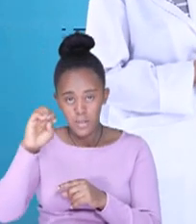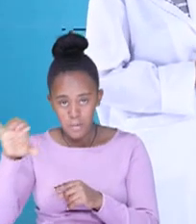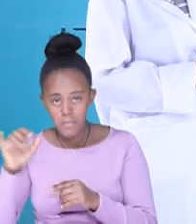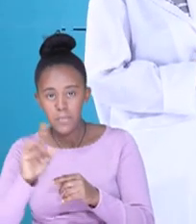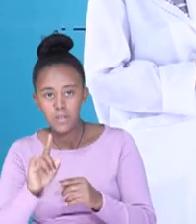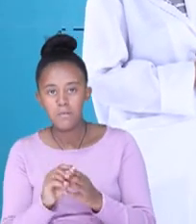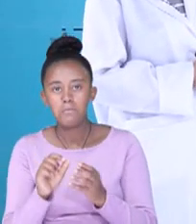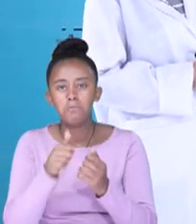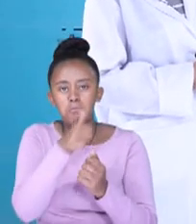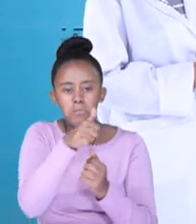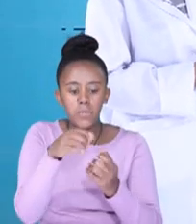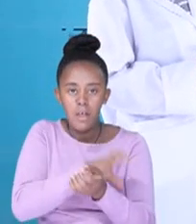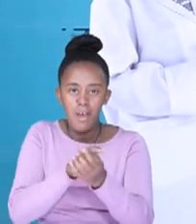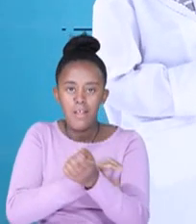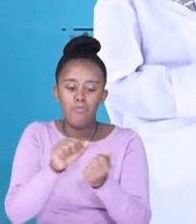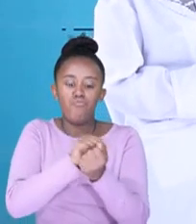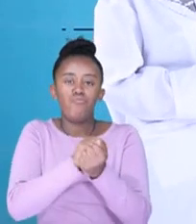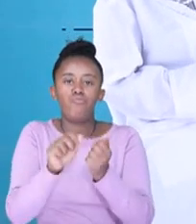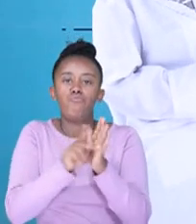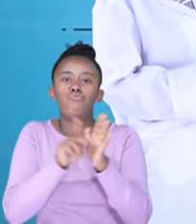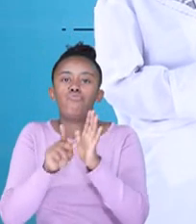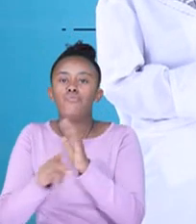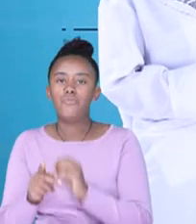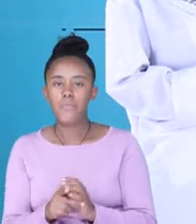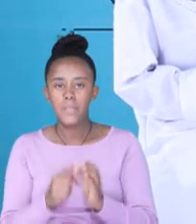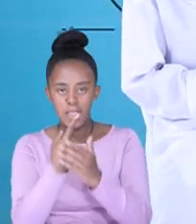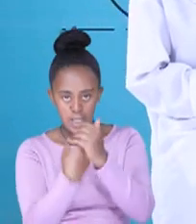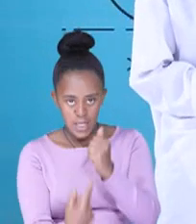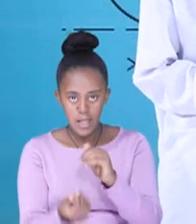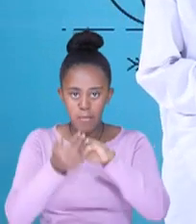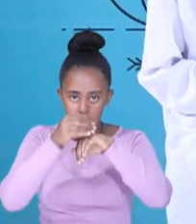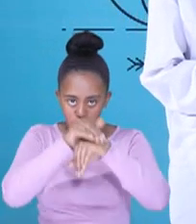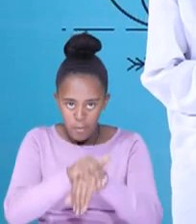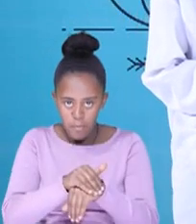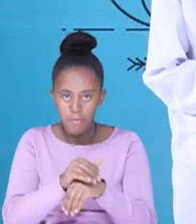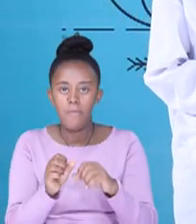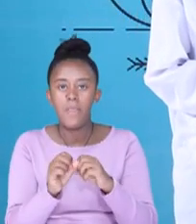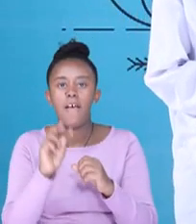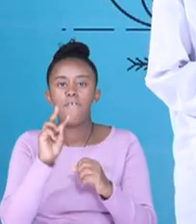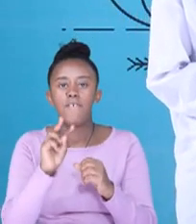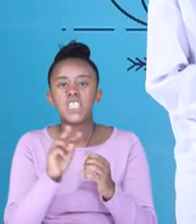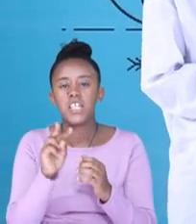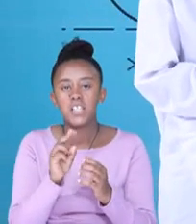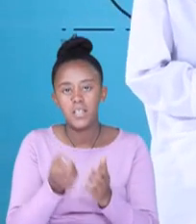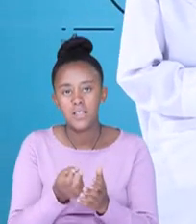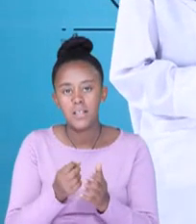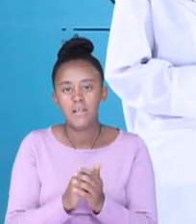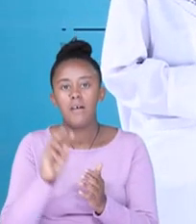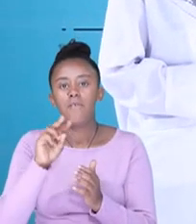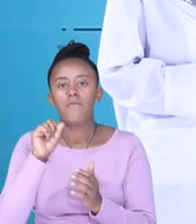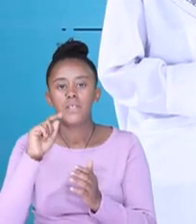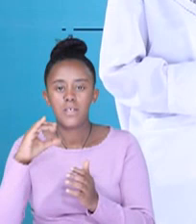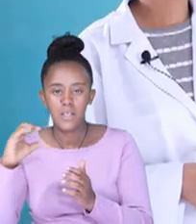their activity in cell. Lysosomes are single membrane bound vesicles. They are single membrane